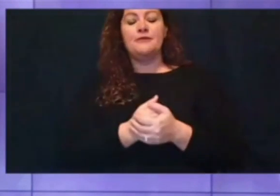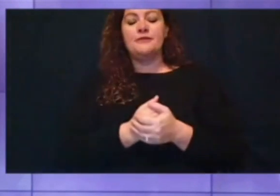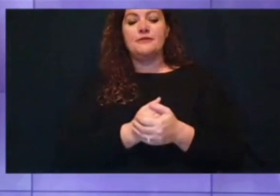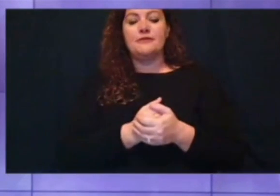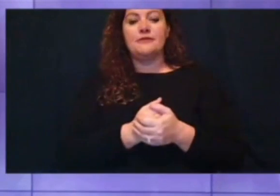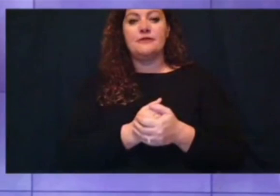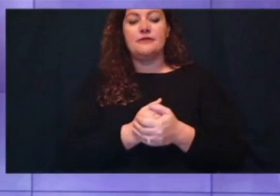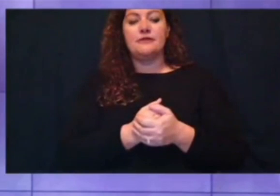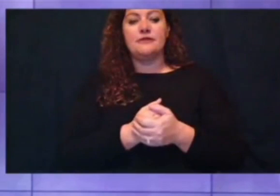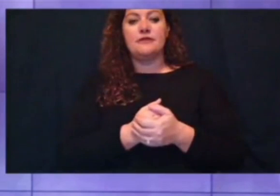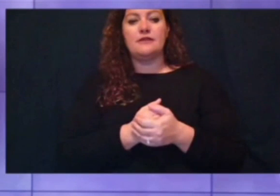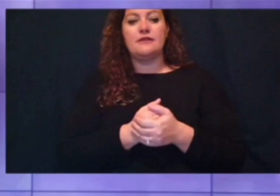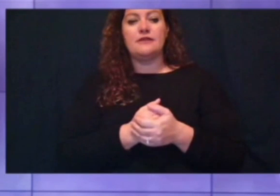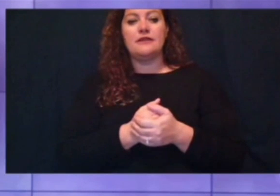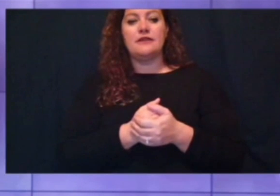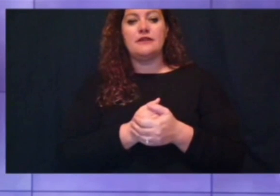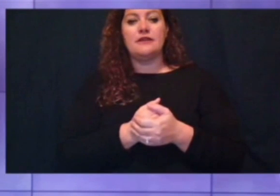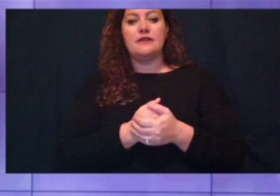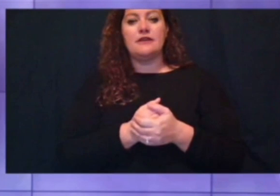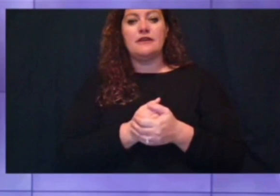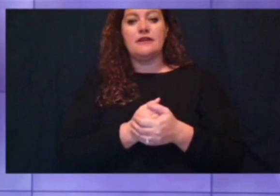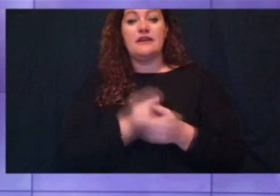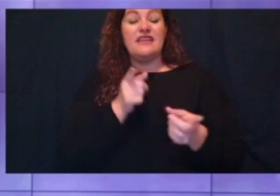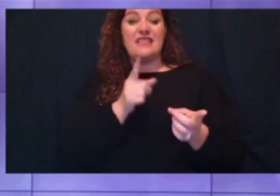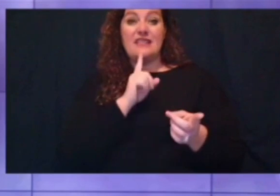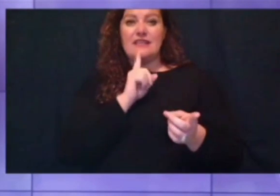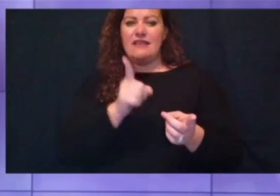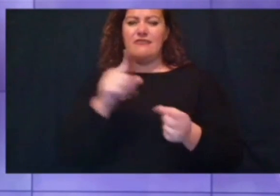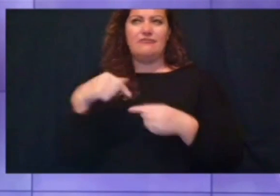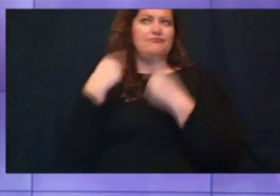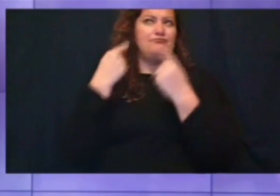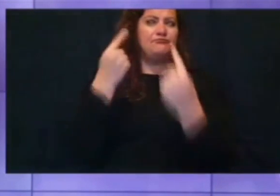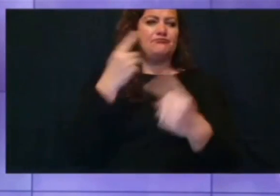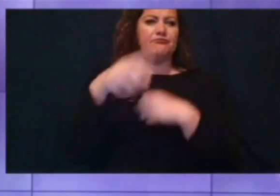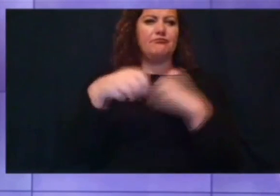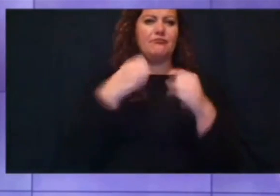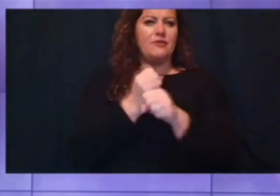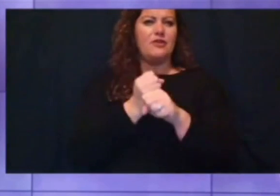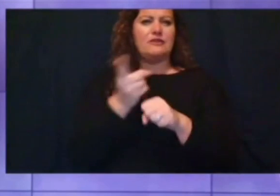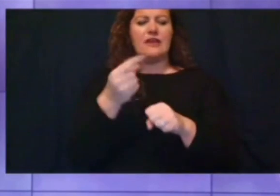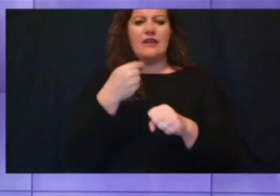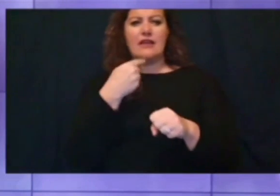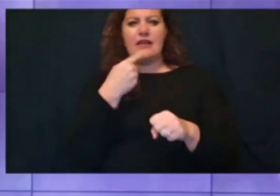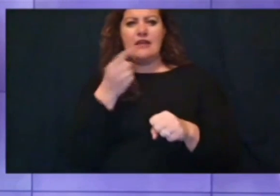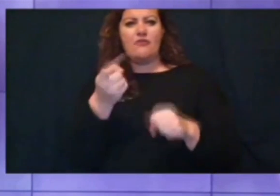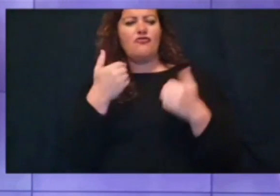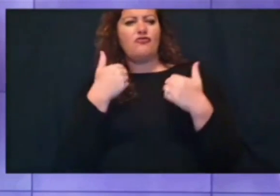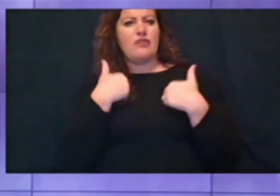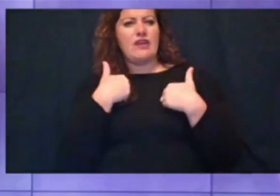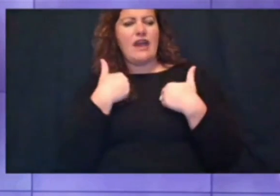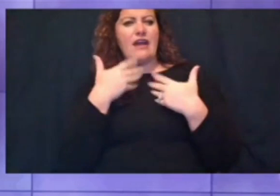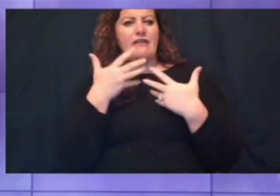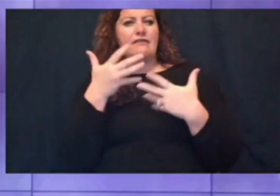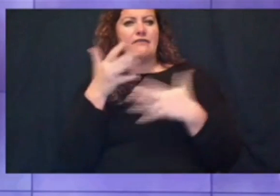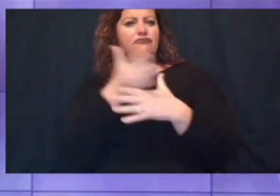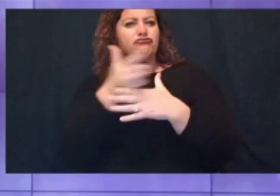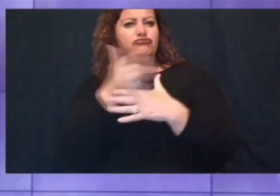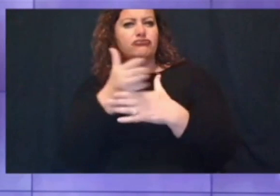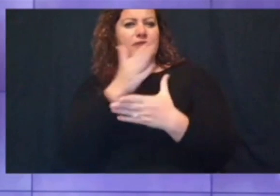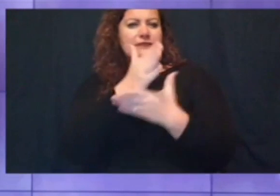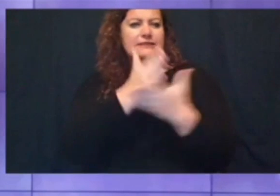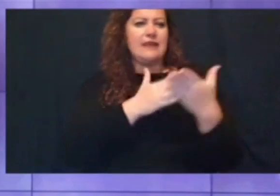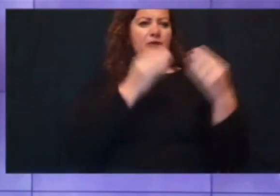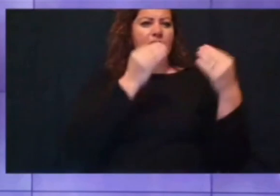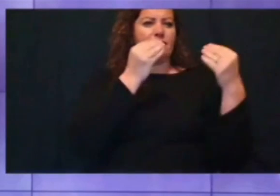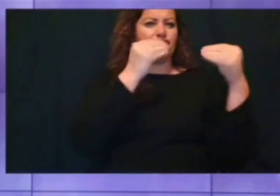There is definitely, what we've seen over the last couple of years is definitely a nexus between some of the retail theft crimes, some